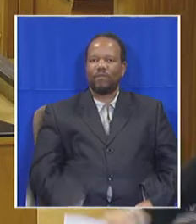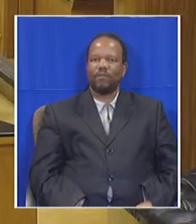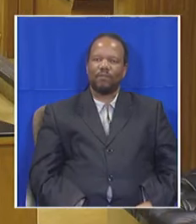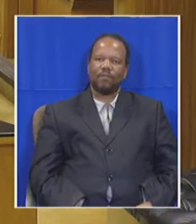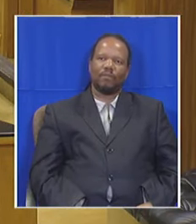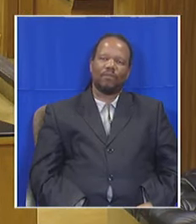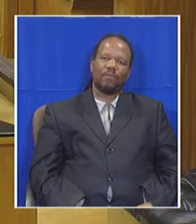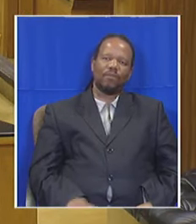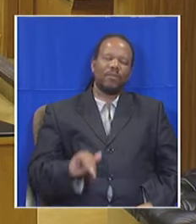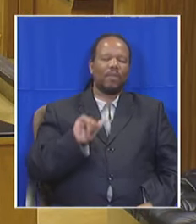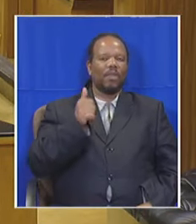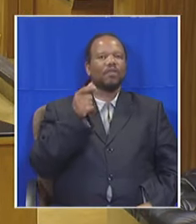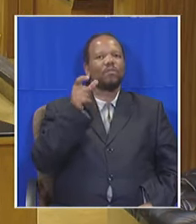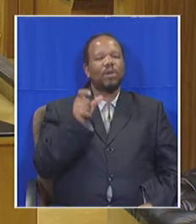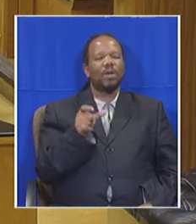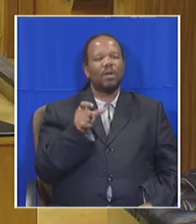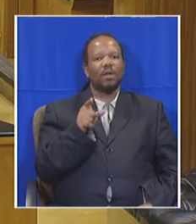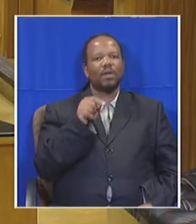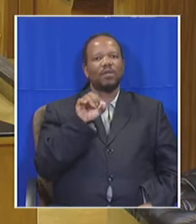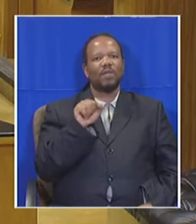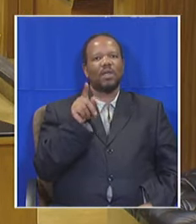you. The next speaker is the Honourable Tseke.